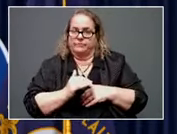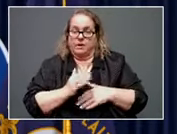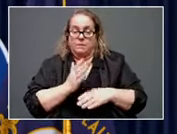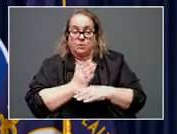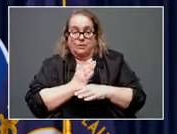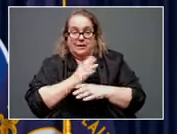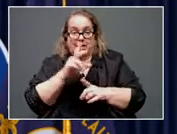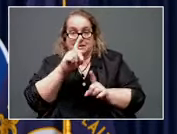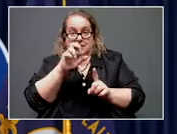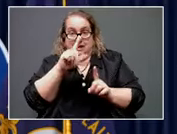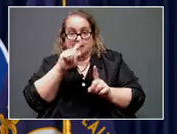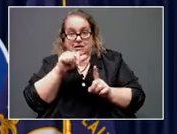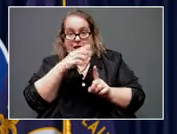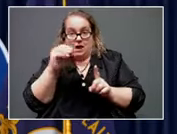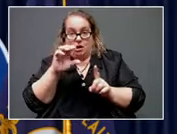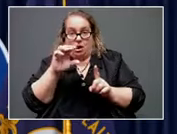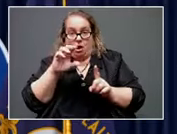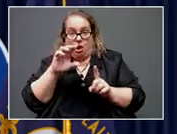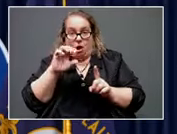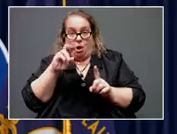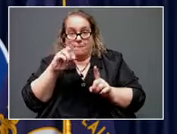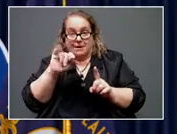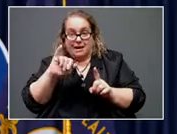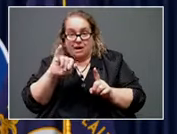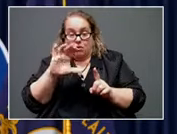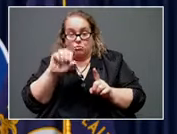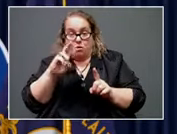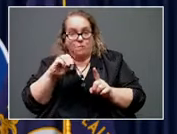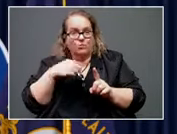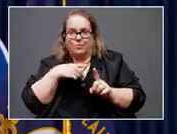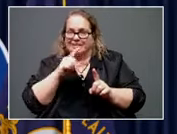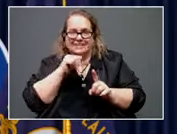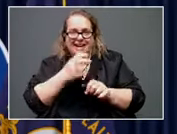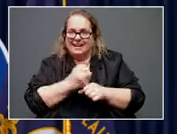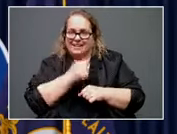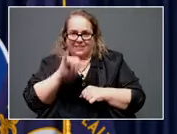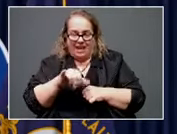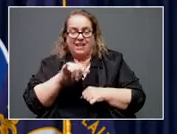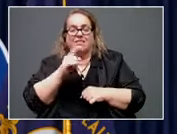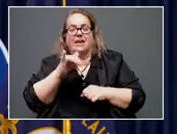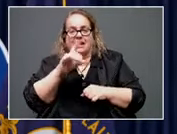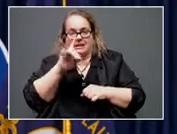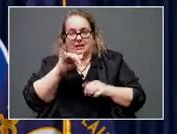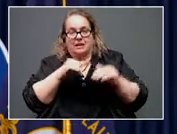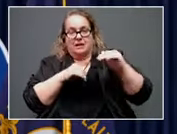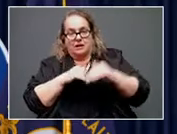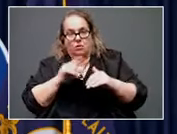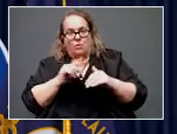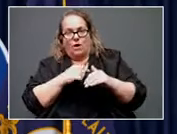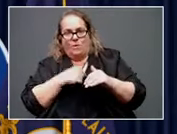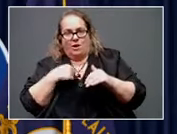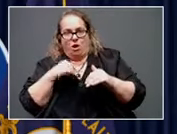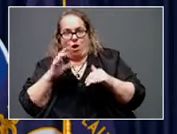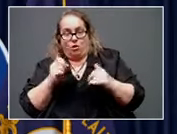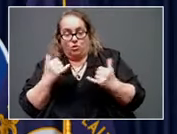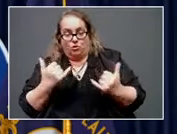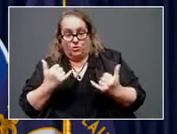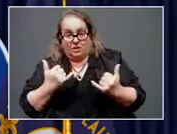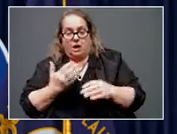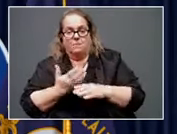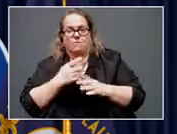and Omicron, we didn't get that. In fact, they fell pretty close to where we are today before they